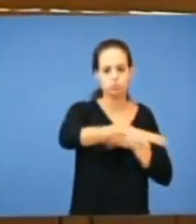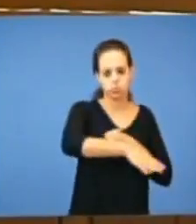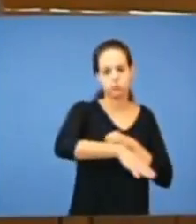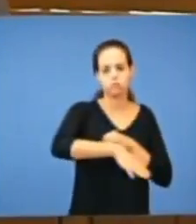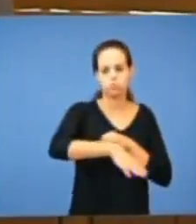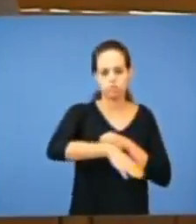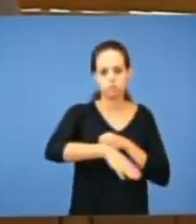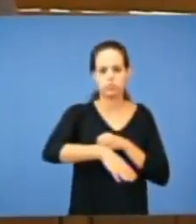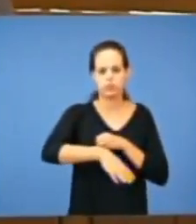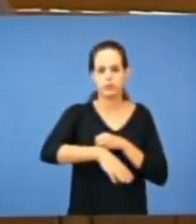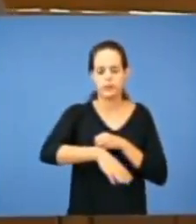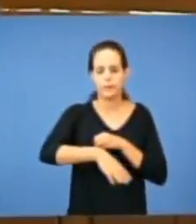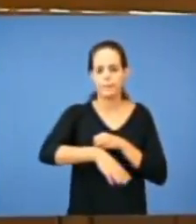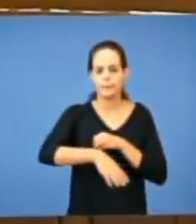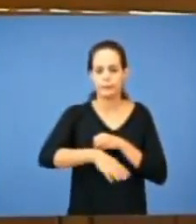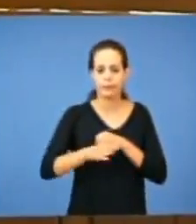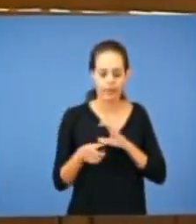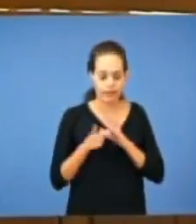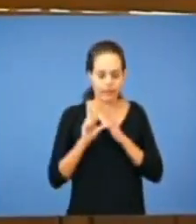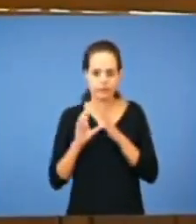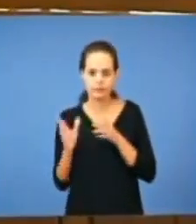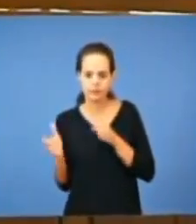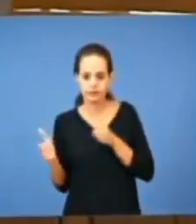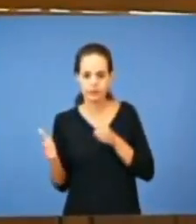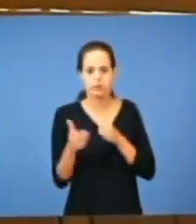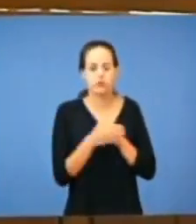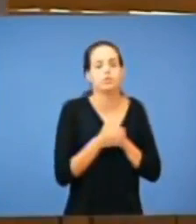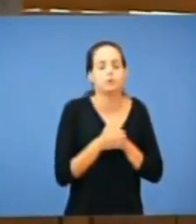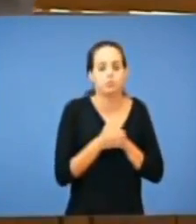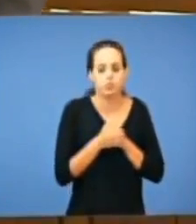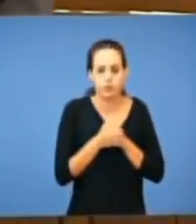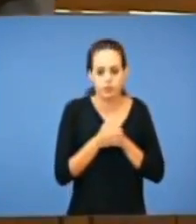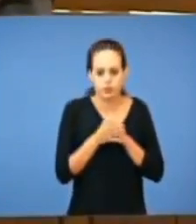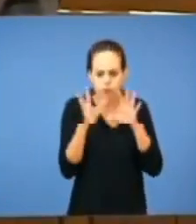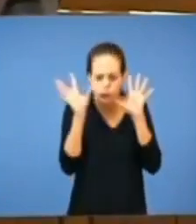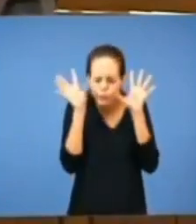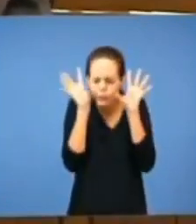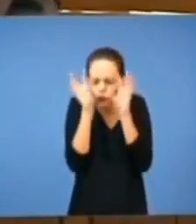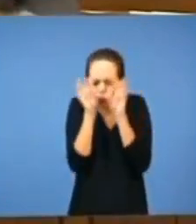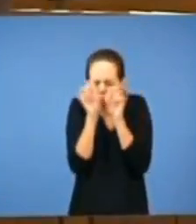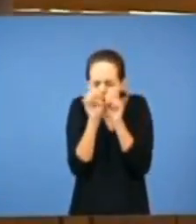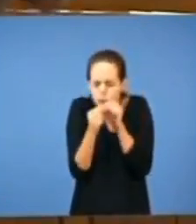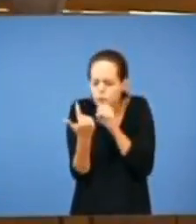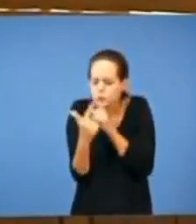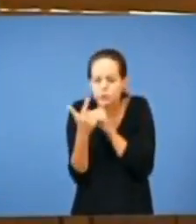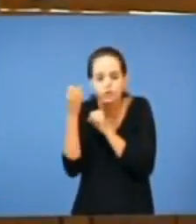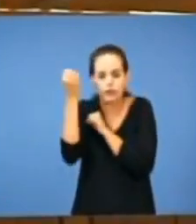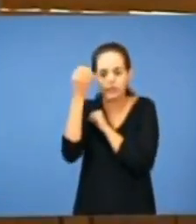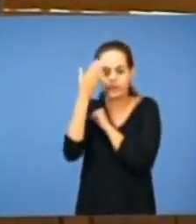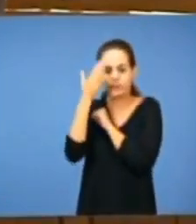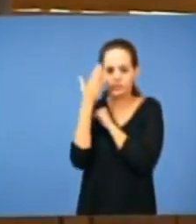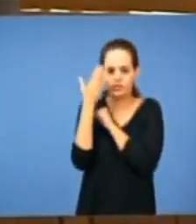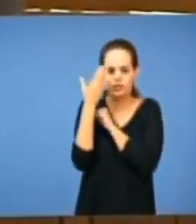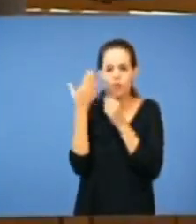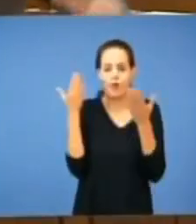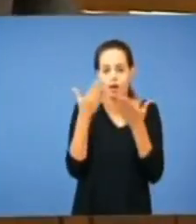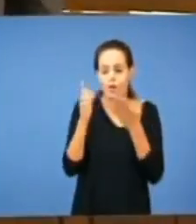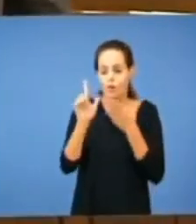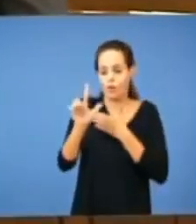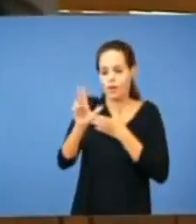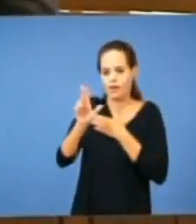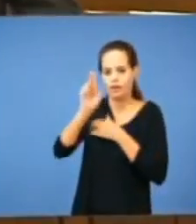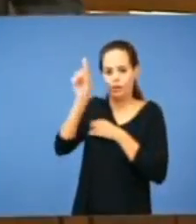is removing the veil. Everything was dark. So then you turn the light on, then